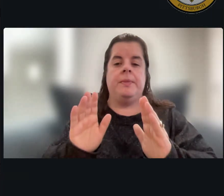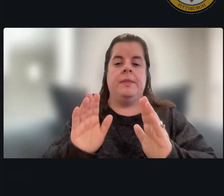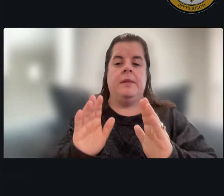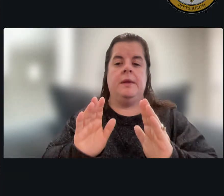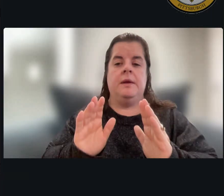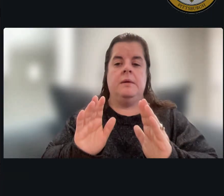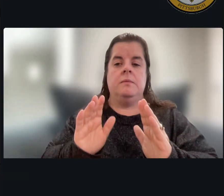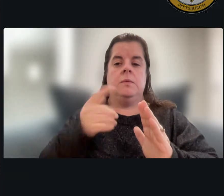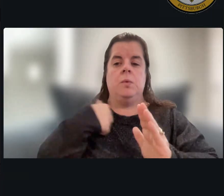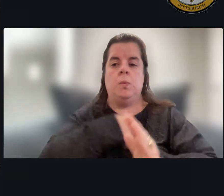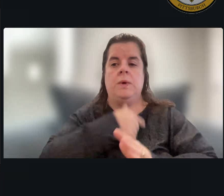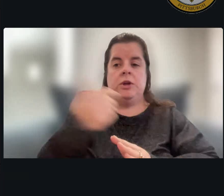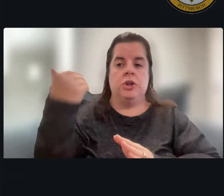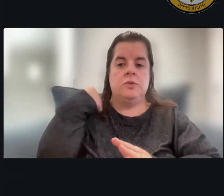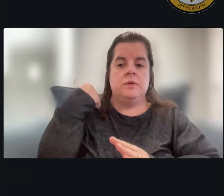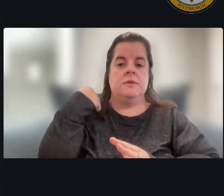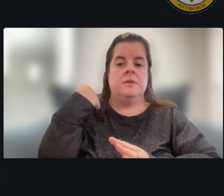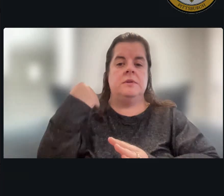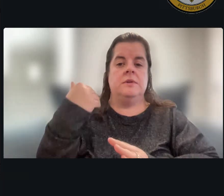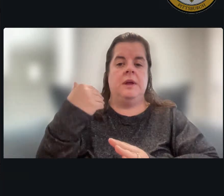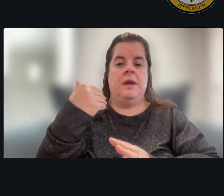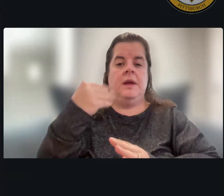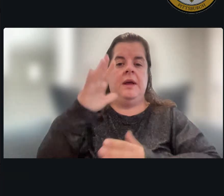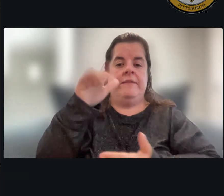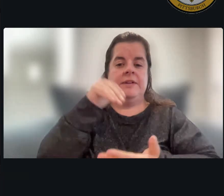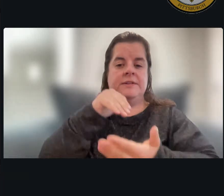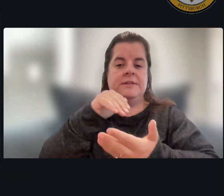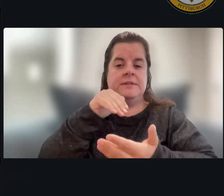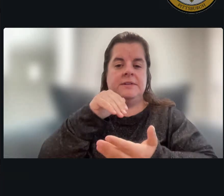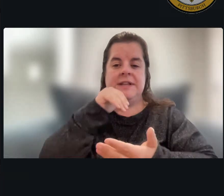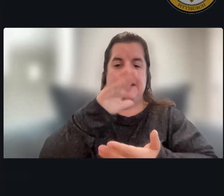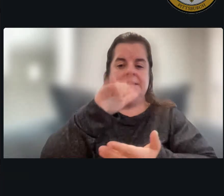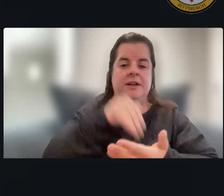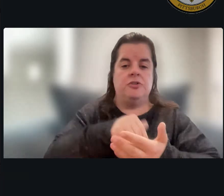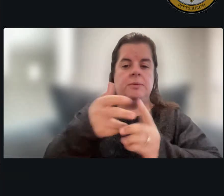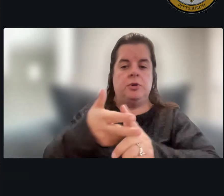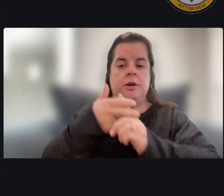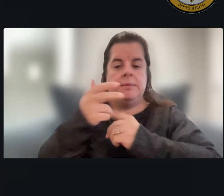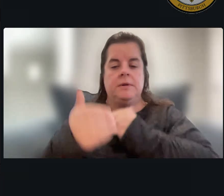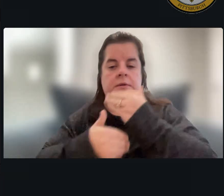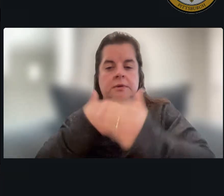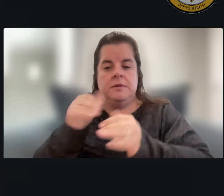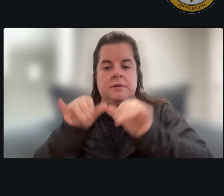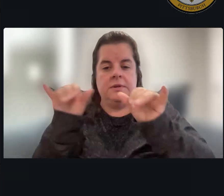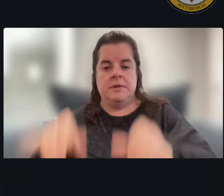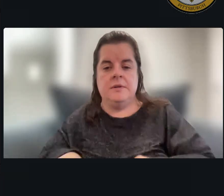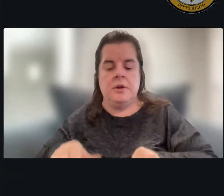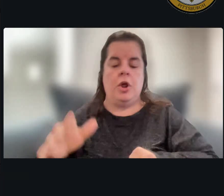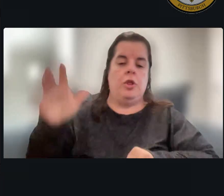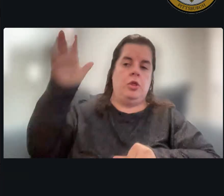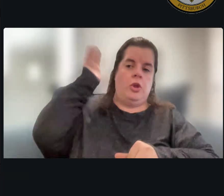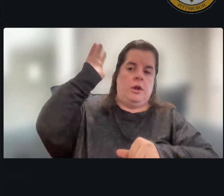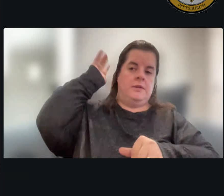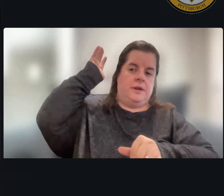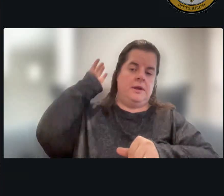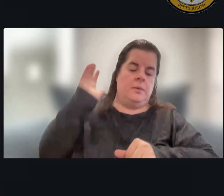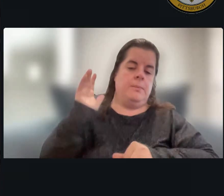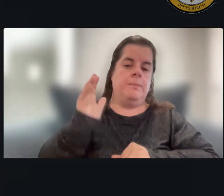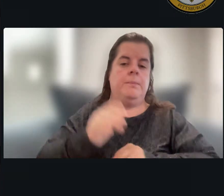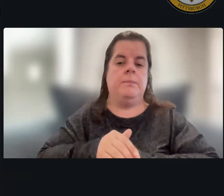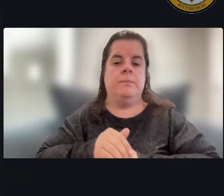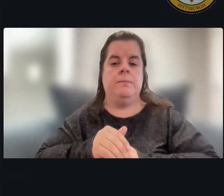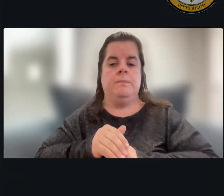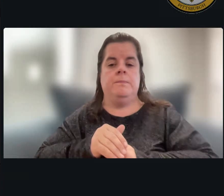We used to have a decentralized procurement system here in the city of Pittsburgh. This is long before our administration